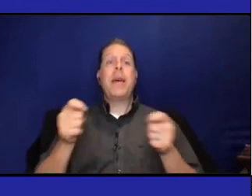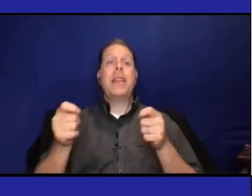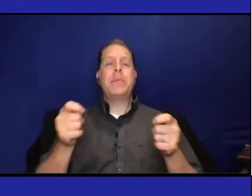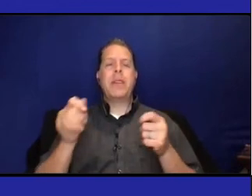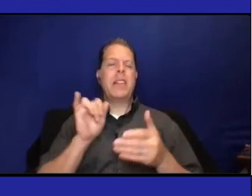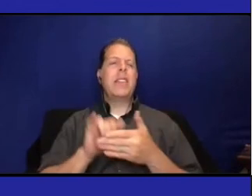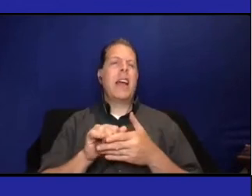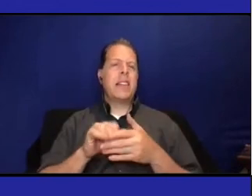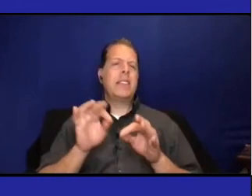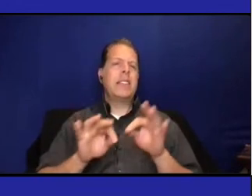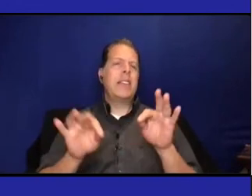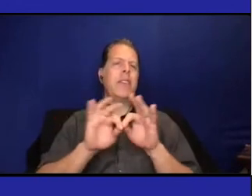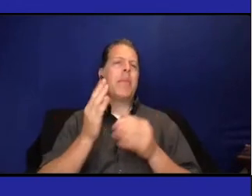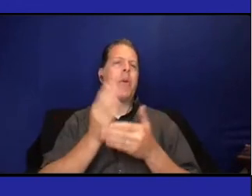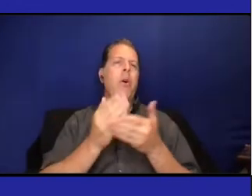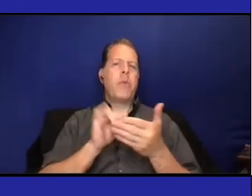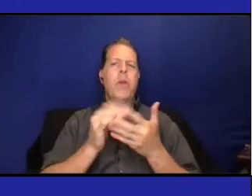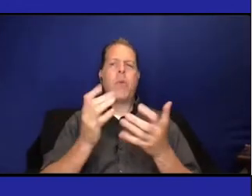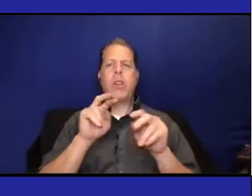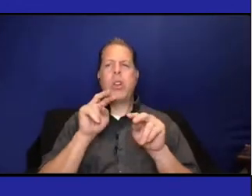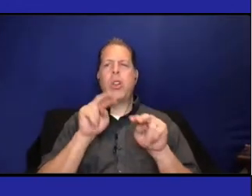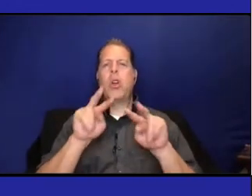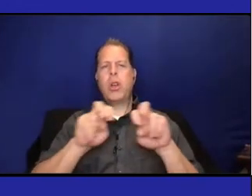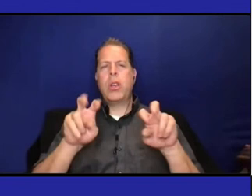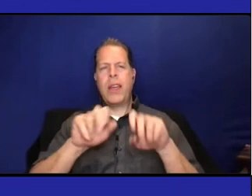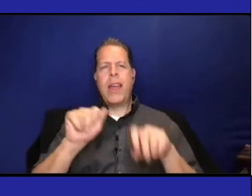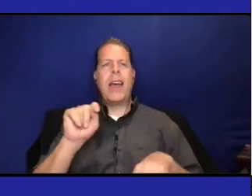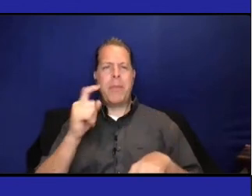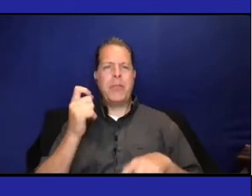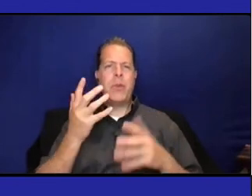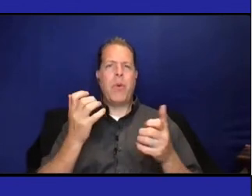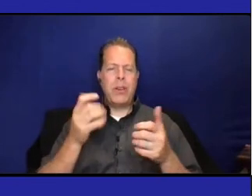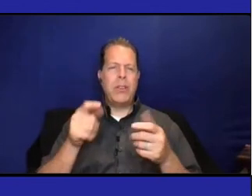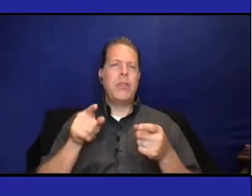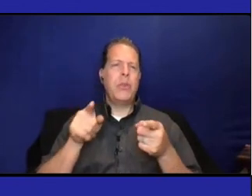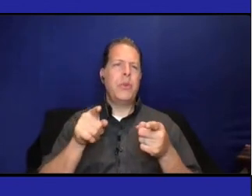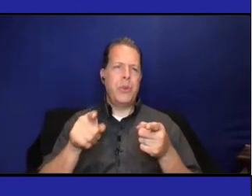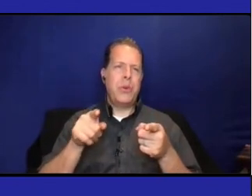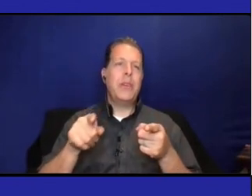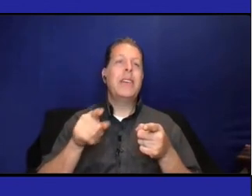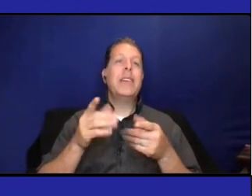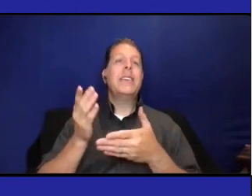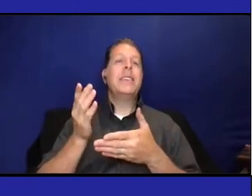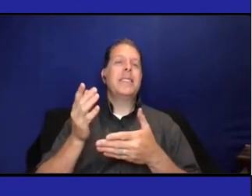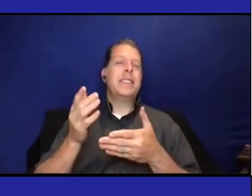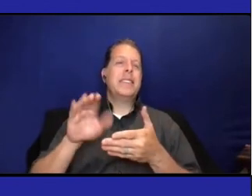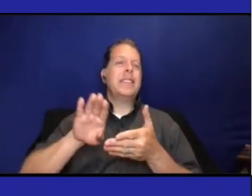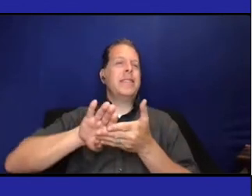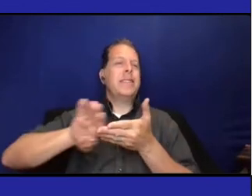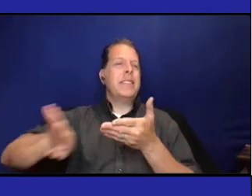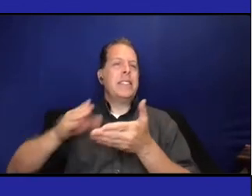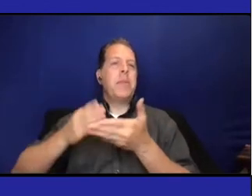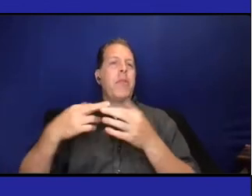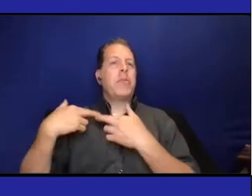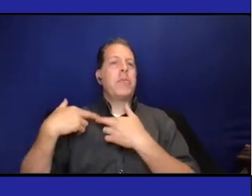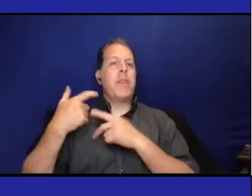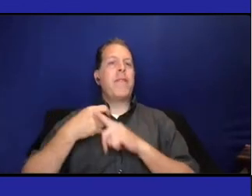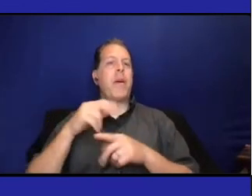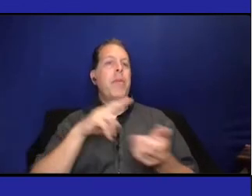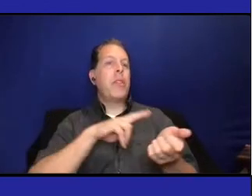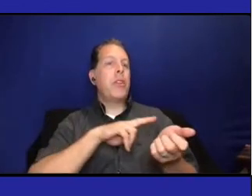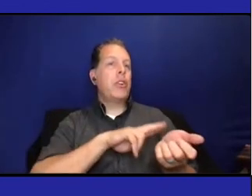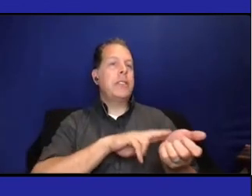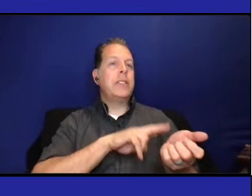significant piece that we wanted to take a look at because we wanted to take away some of that responsibility from our nursing, our